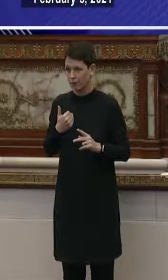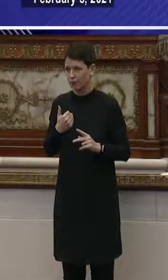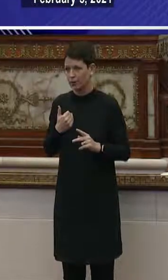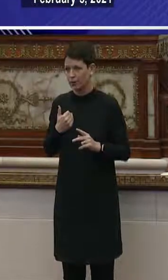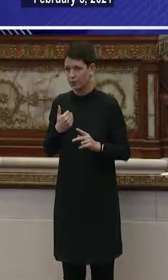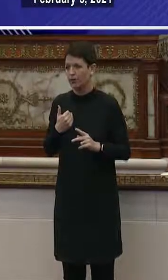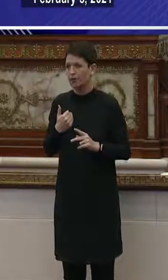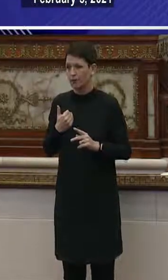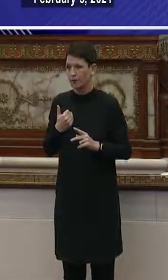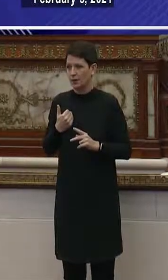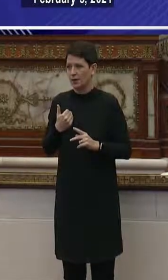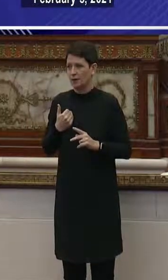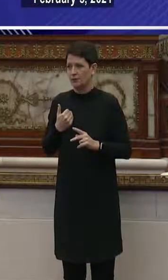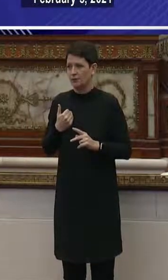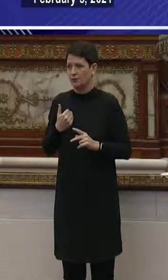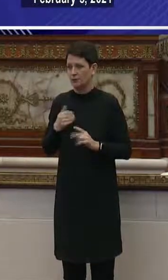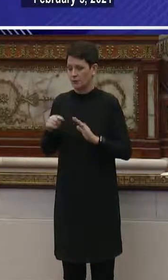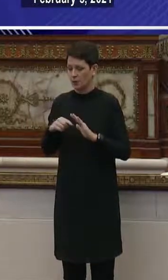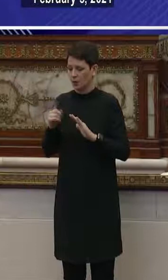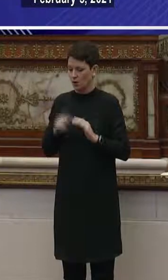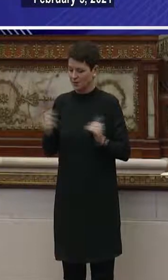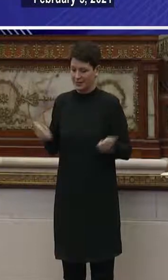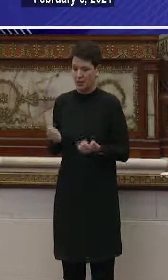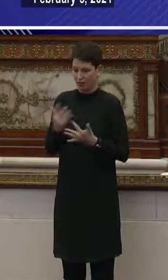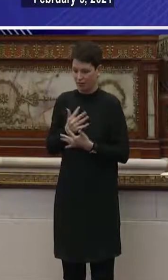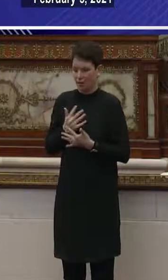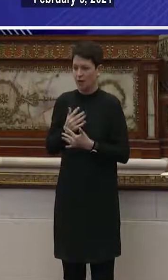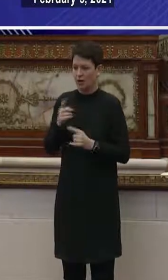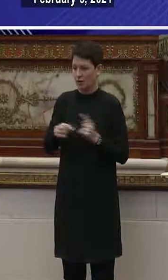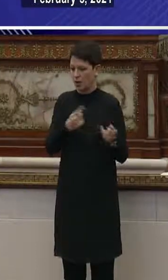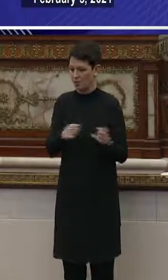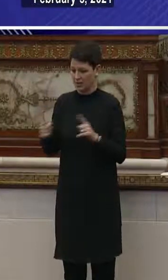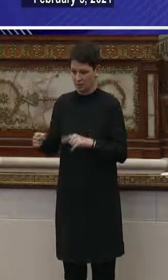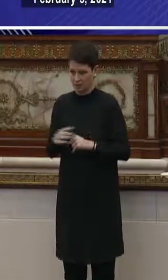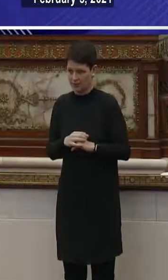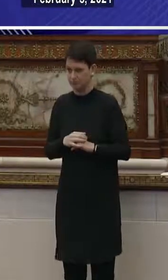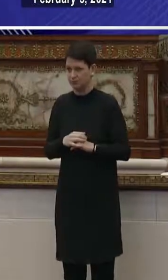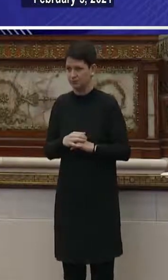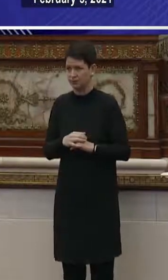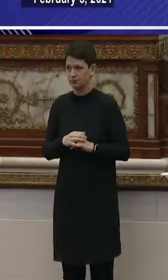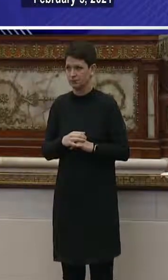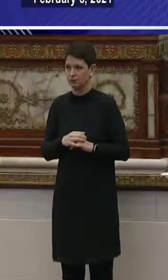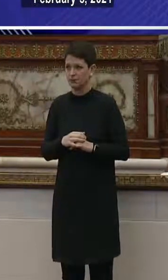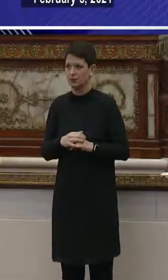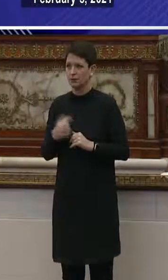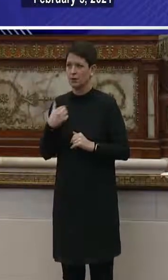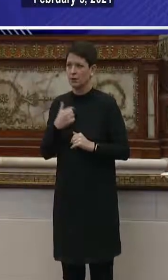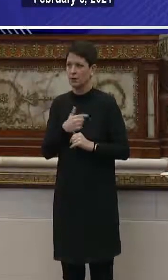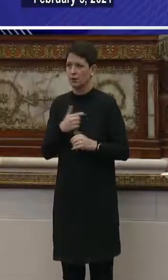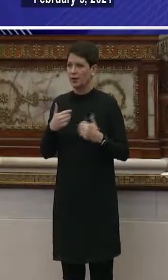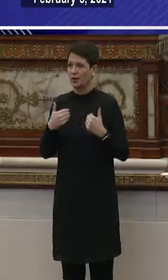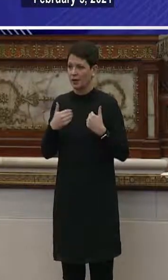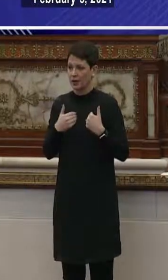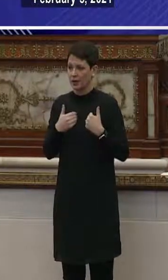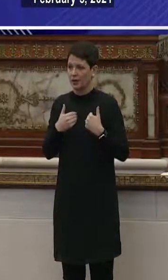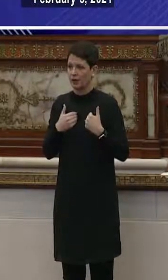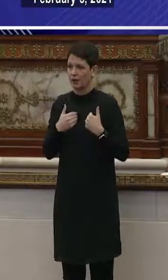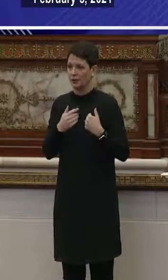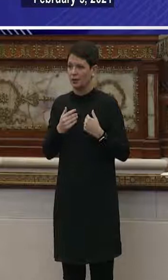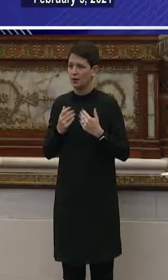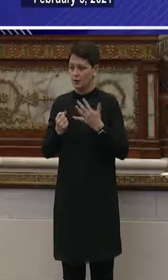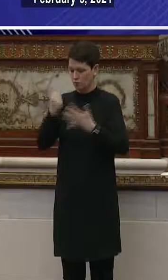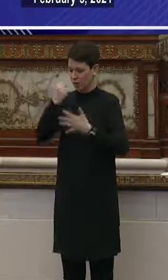who are deeply terrified about what's happening. We've made some pretty thoughtful,